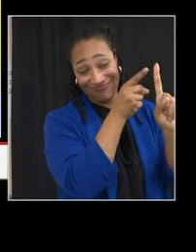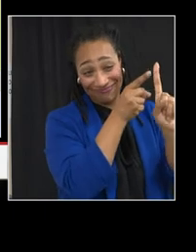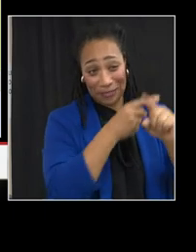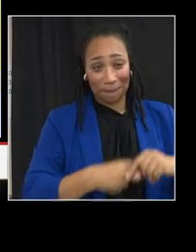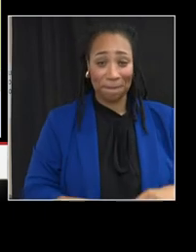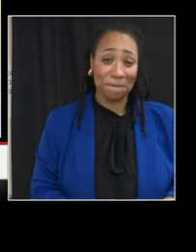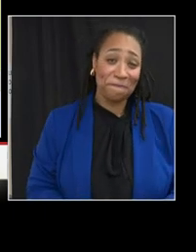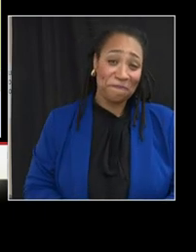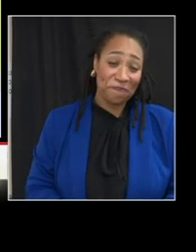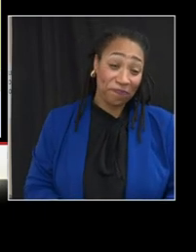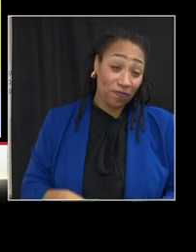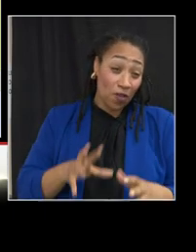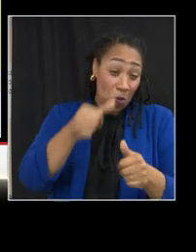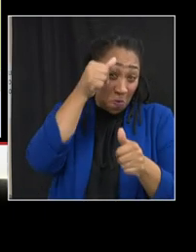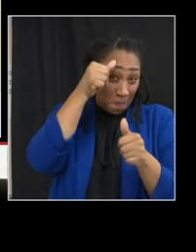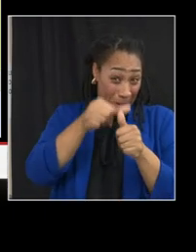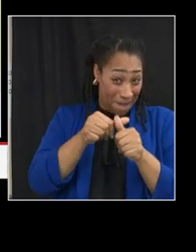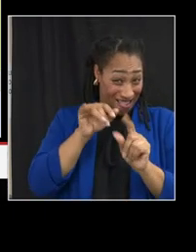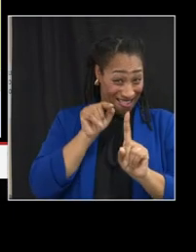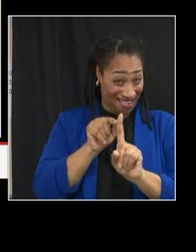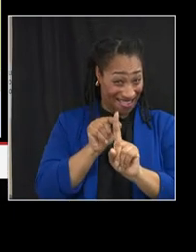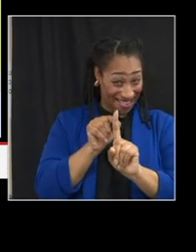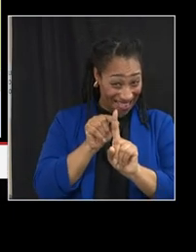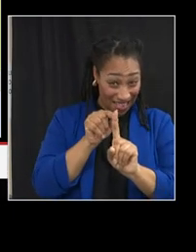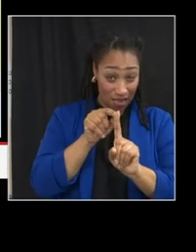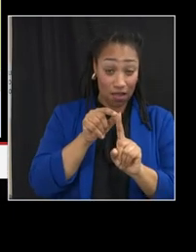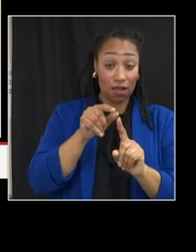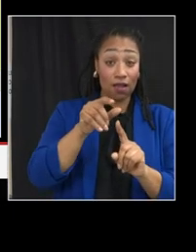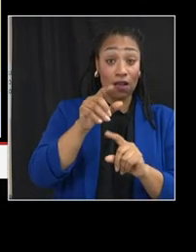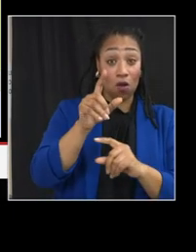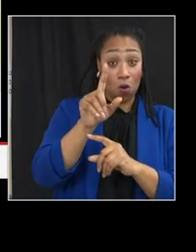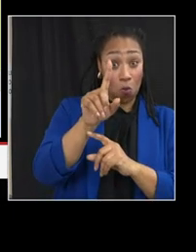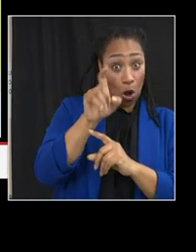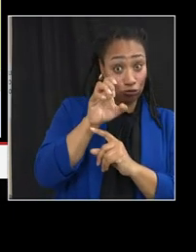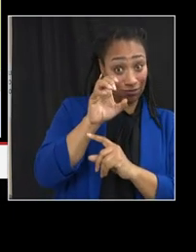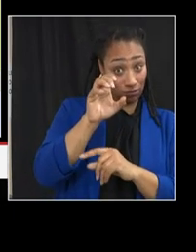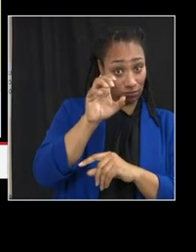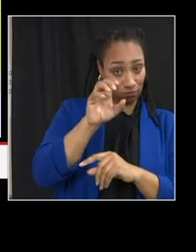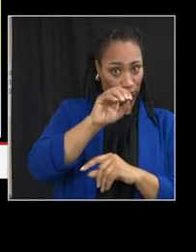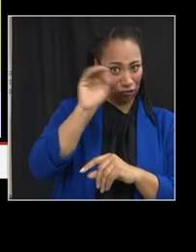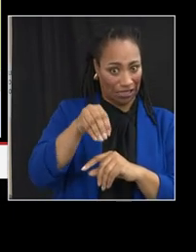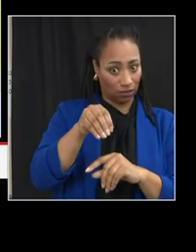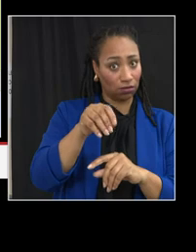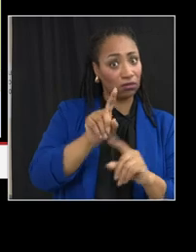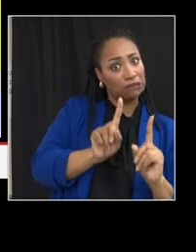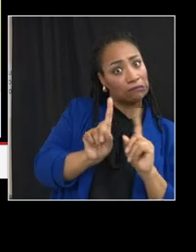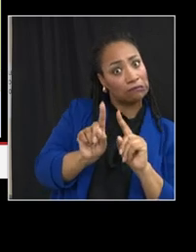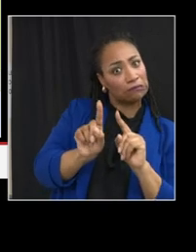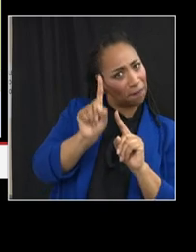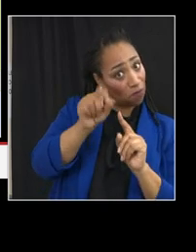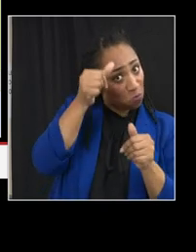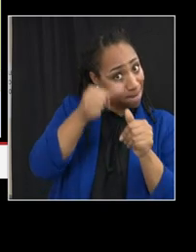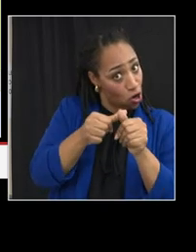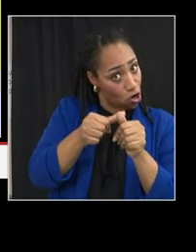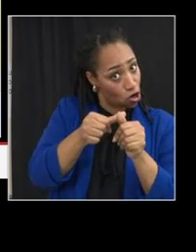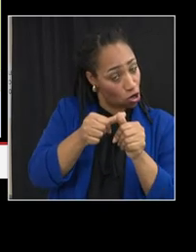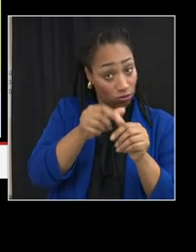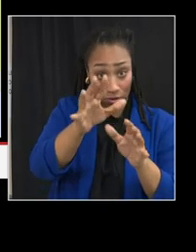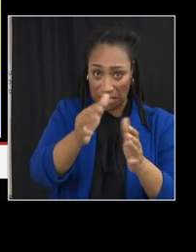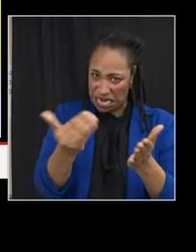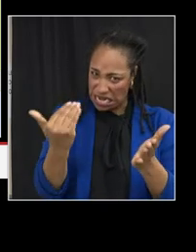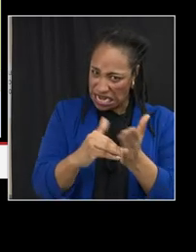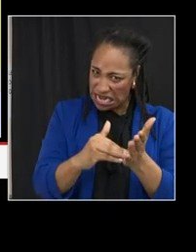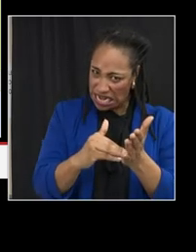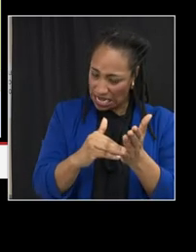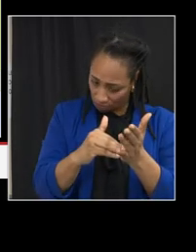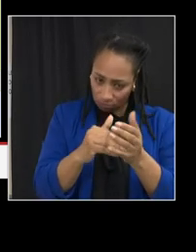attendance? I promise you, if we were closer to 100% attendance across the board in our schools, we wouldn't have issues with children